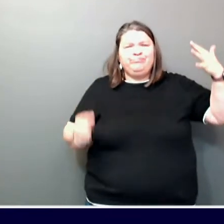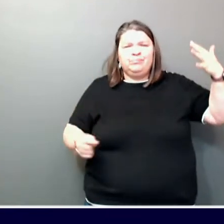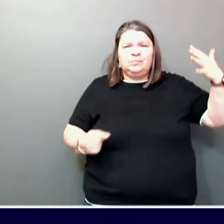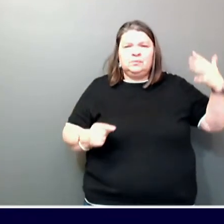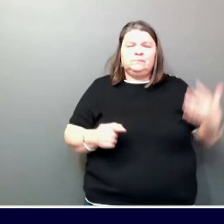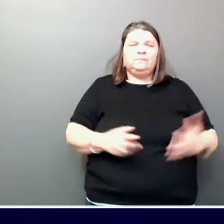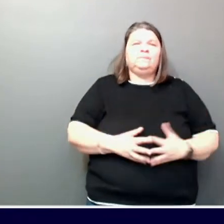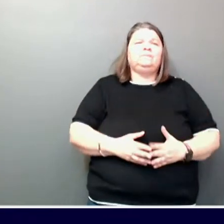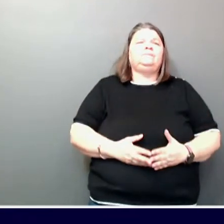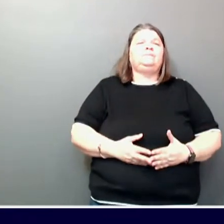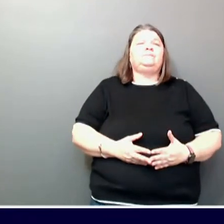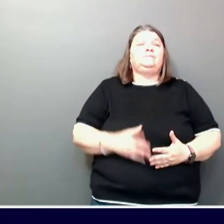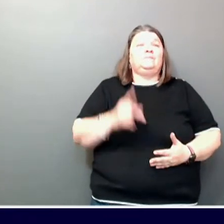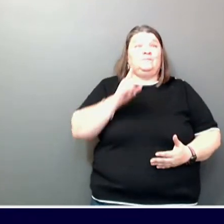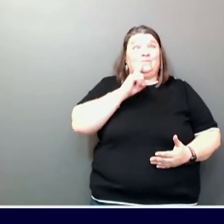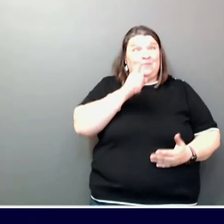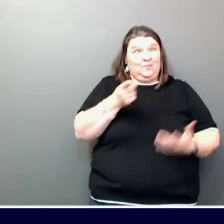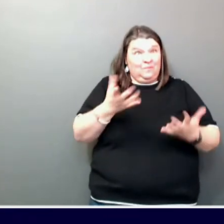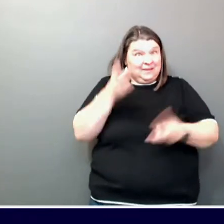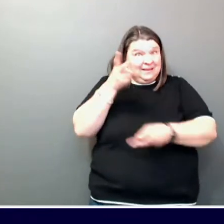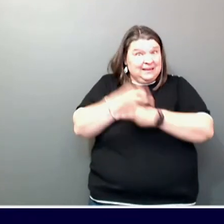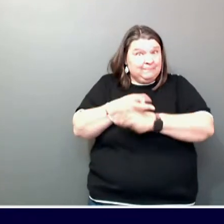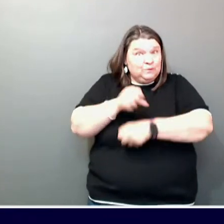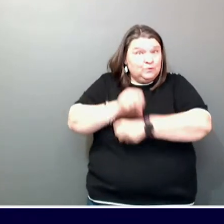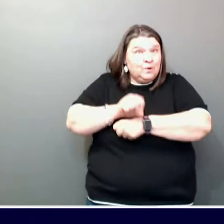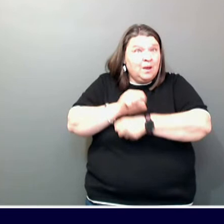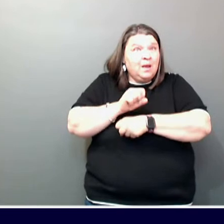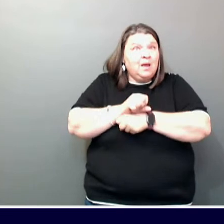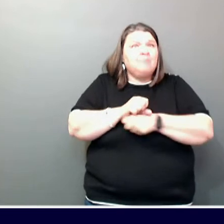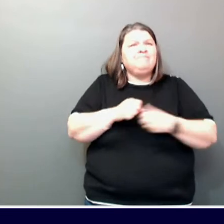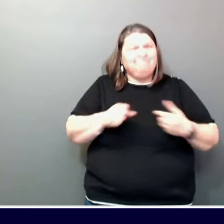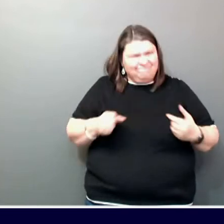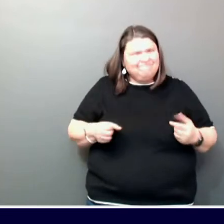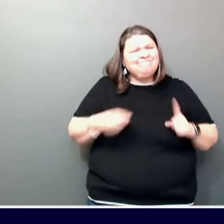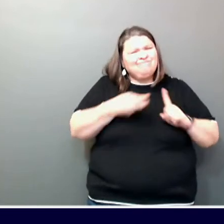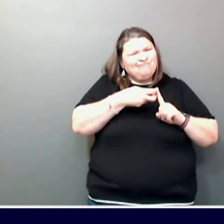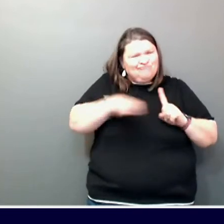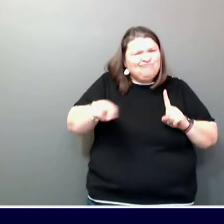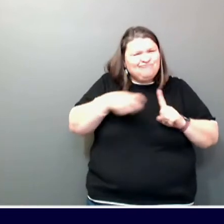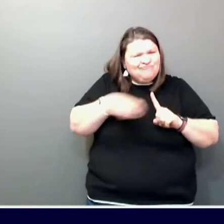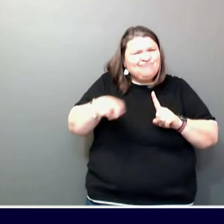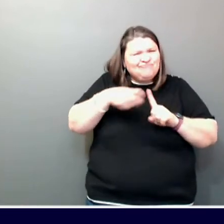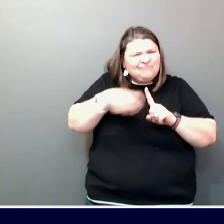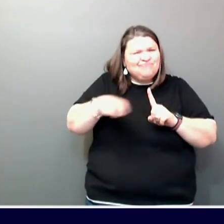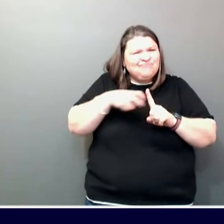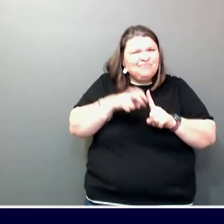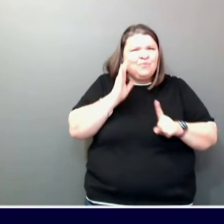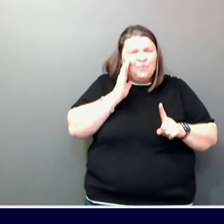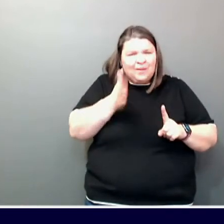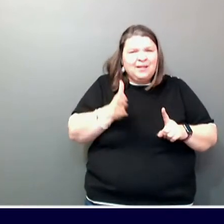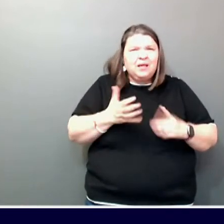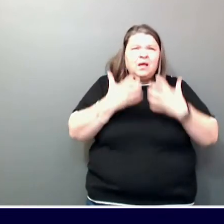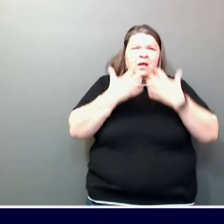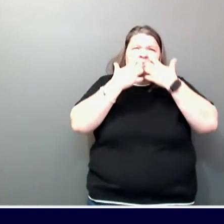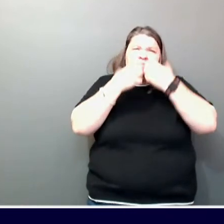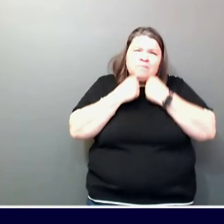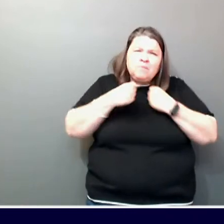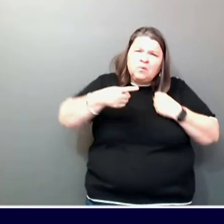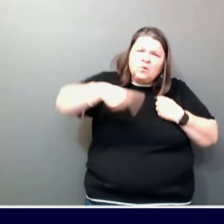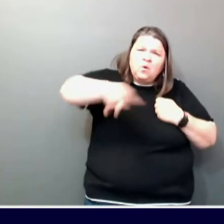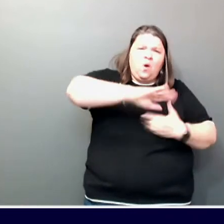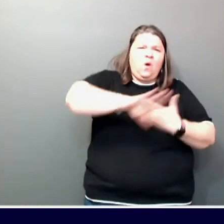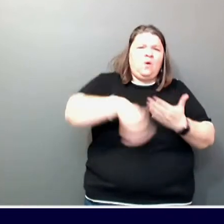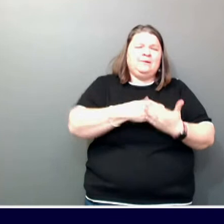wants to keep their job can do so. We value all of our employees, and we'll work with those for whom this change is a challenge.